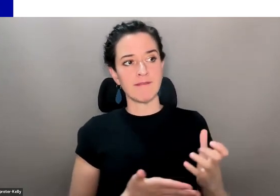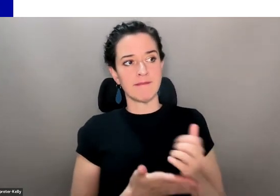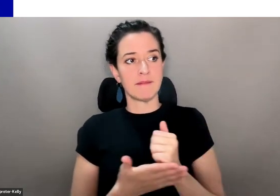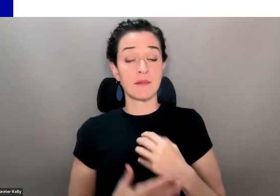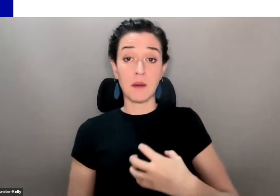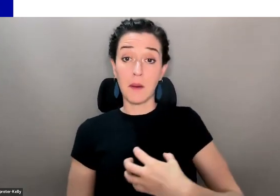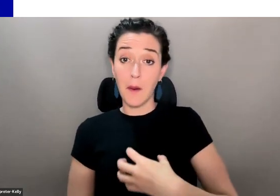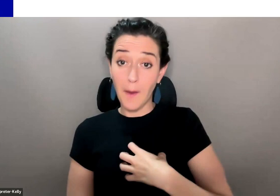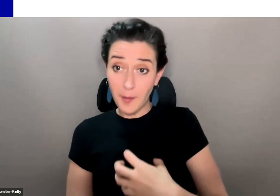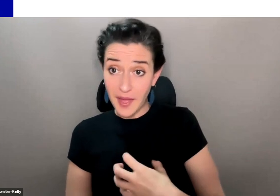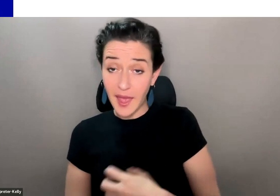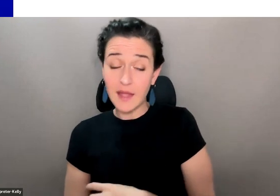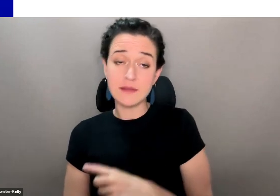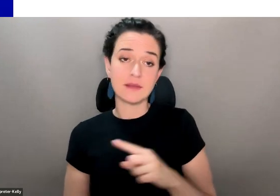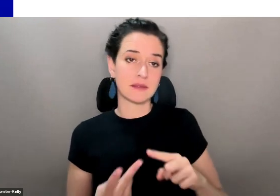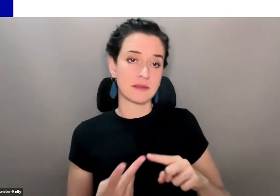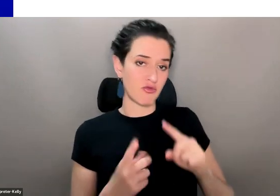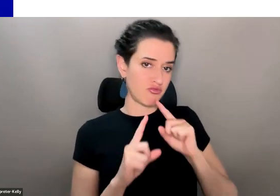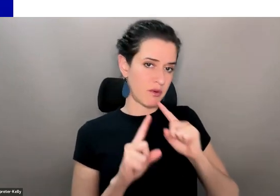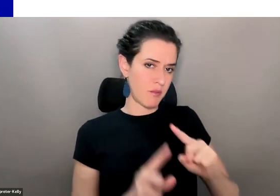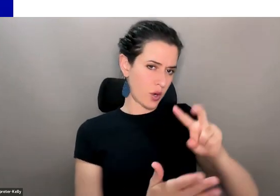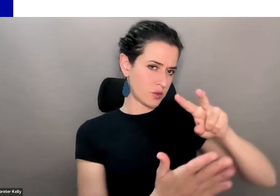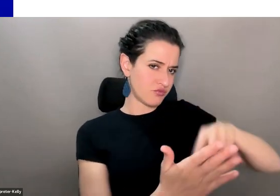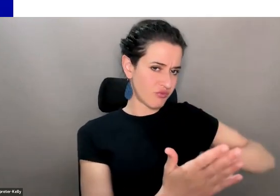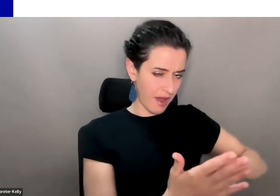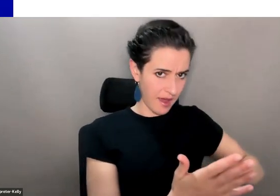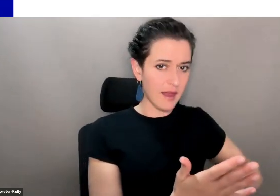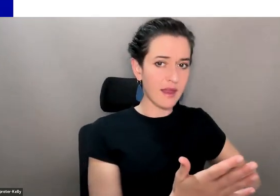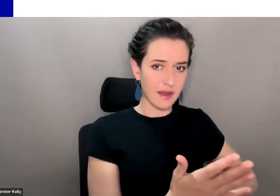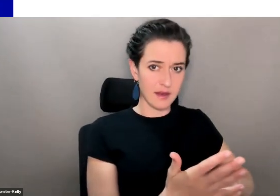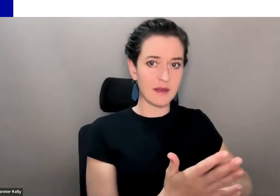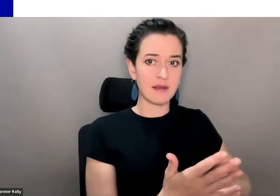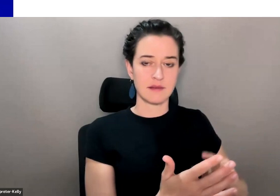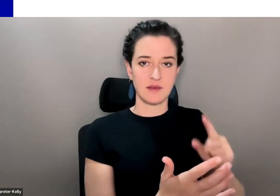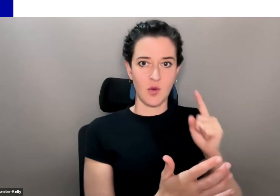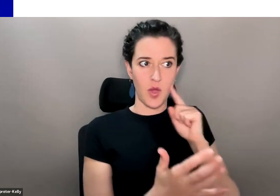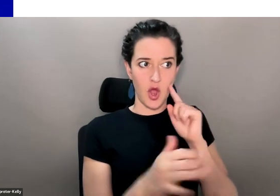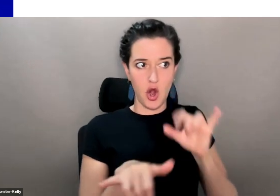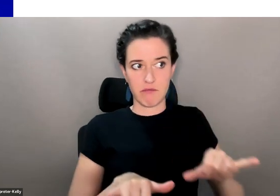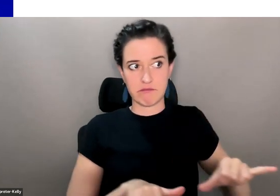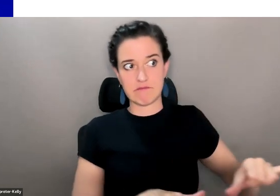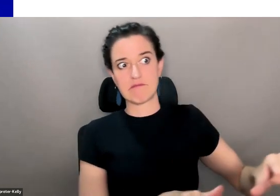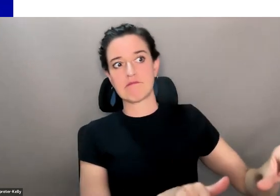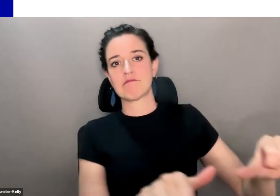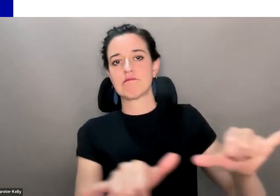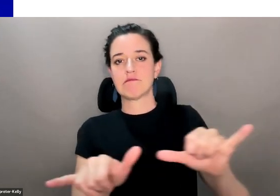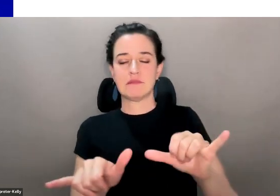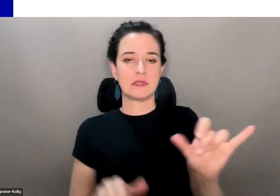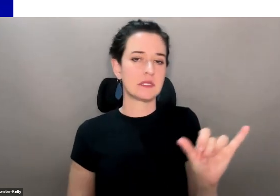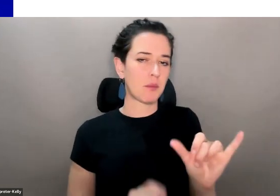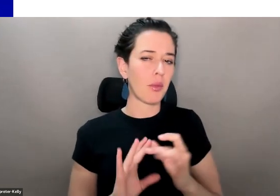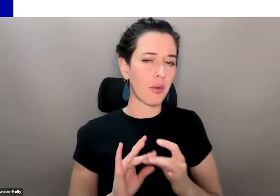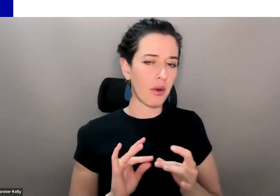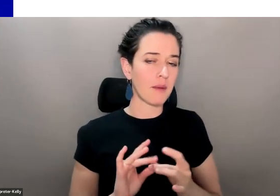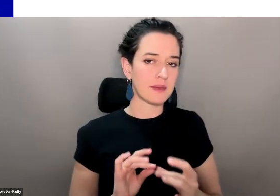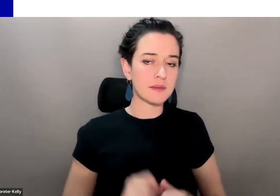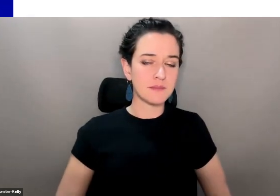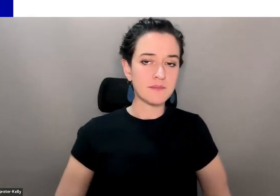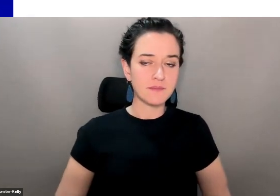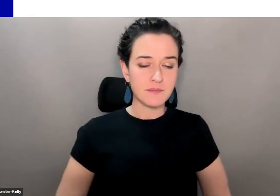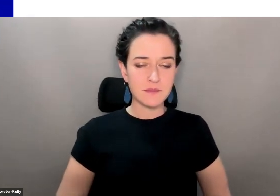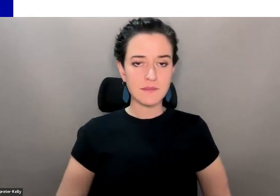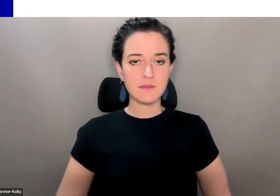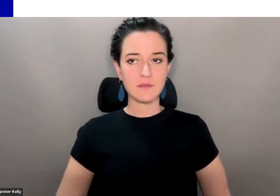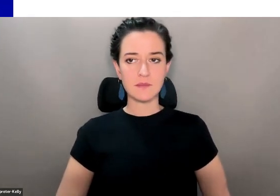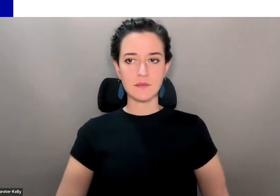on, again, reports that we read, and we heard it resoundingly from the comments received in the public comment process